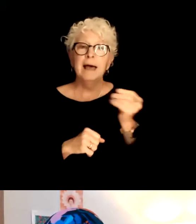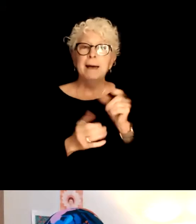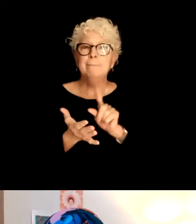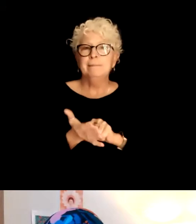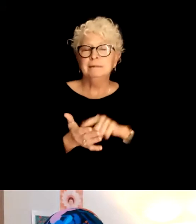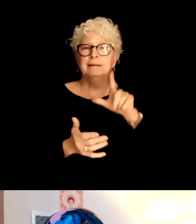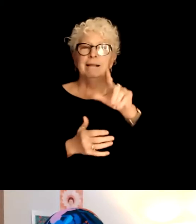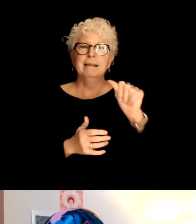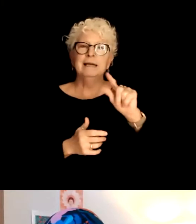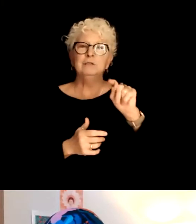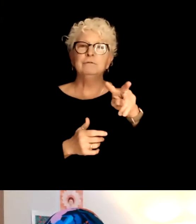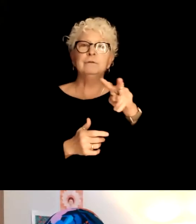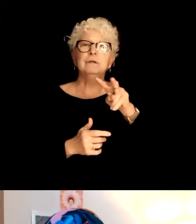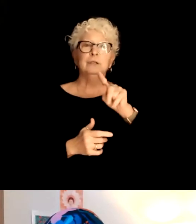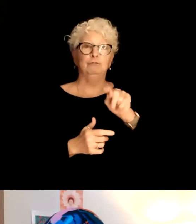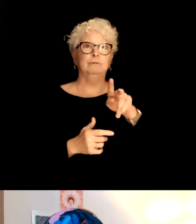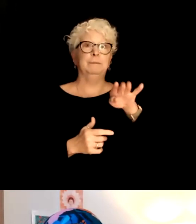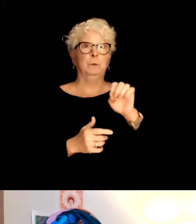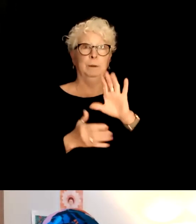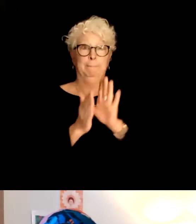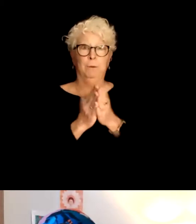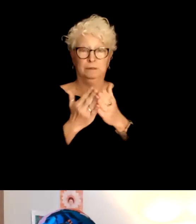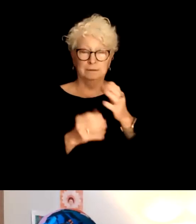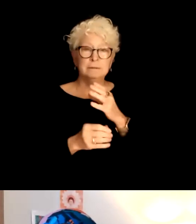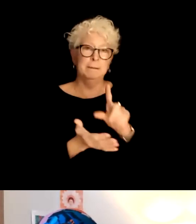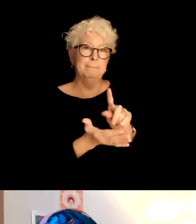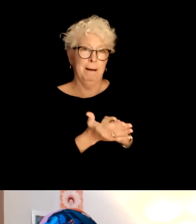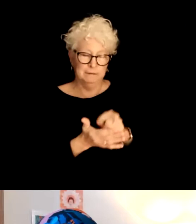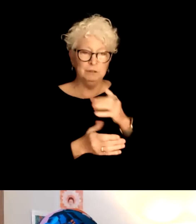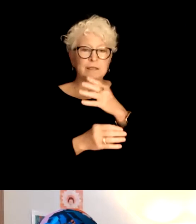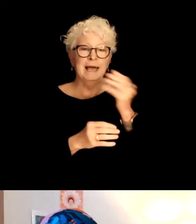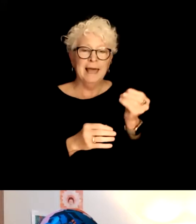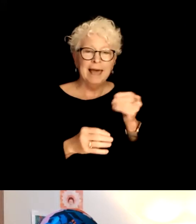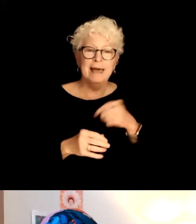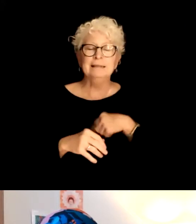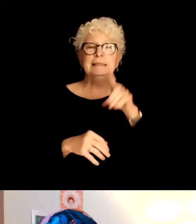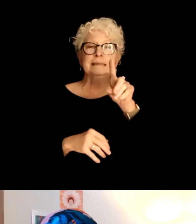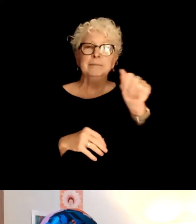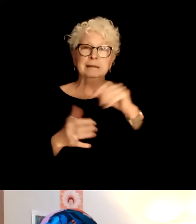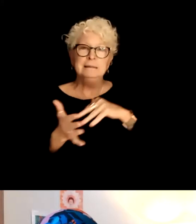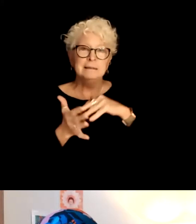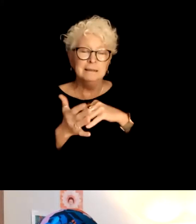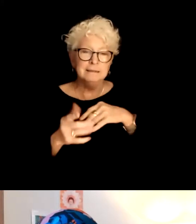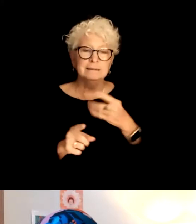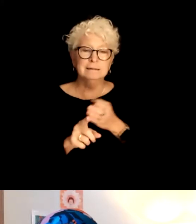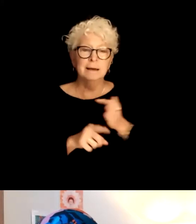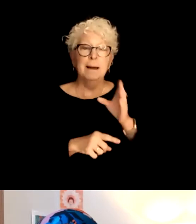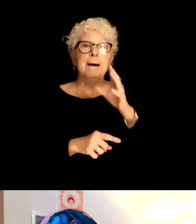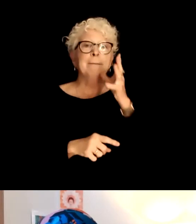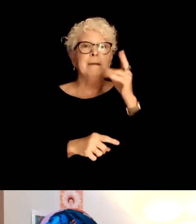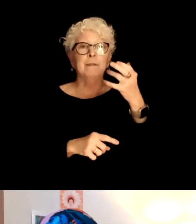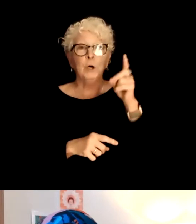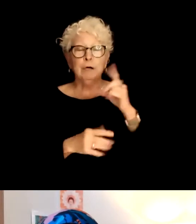of Books, Film Quarterly, and The Sapiens, and deals with issues including disability, genetic illness, motherhood, film, art, and